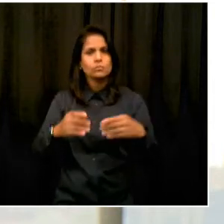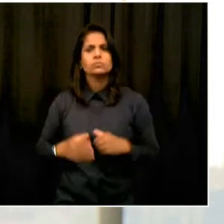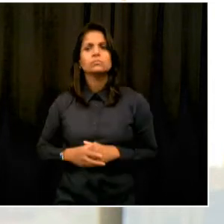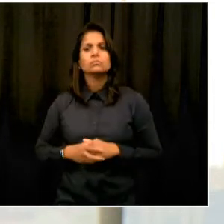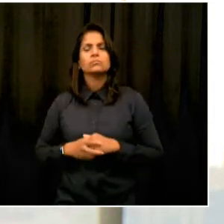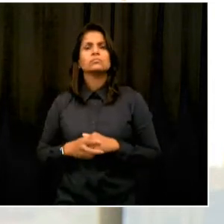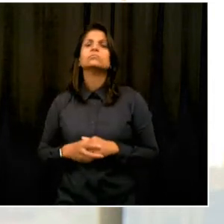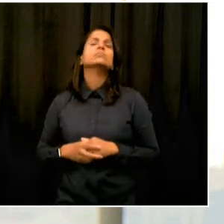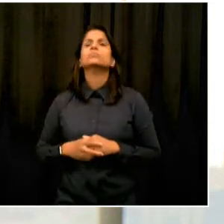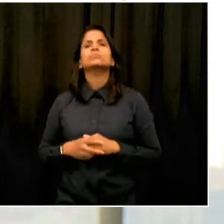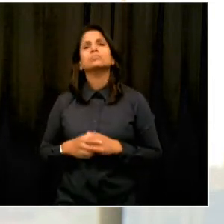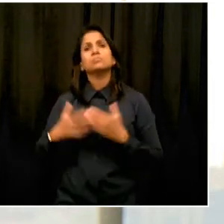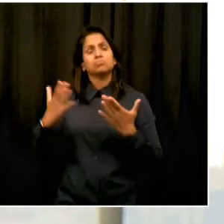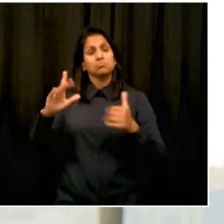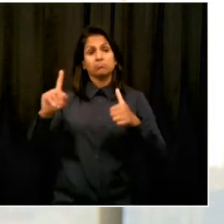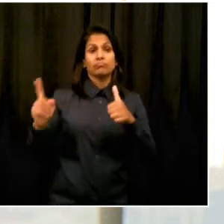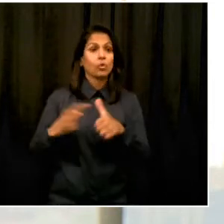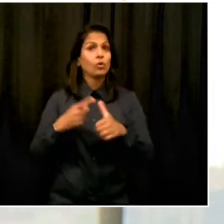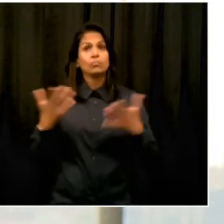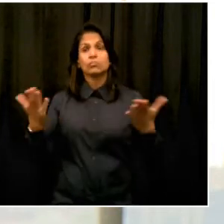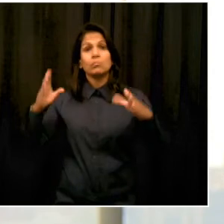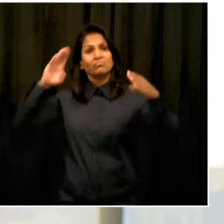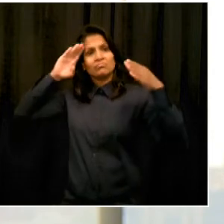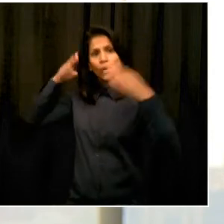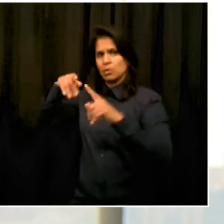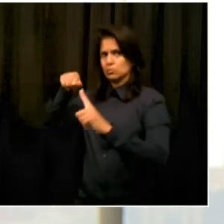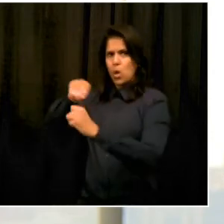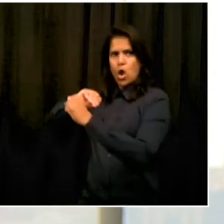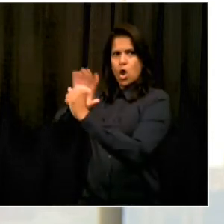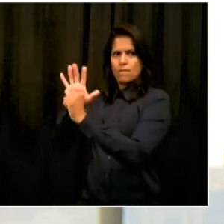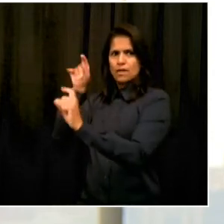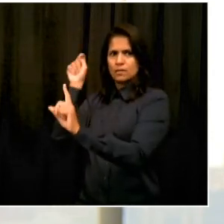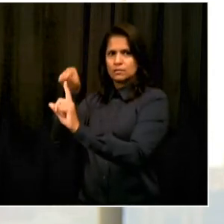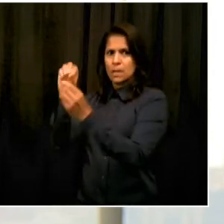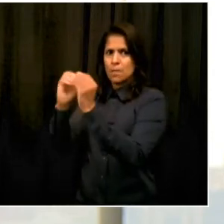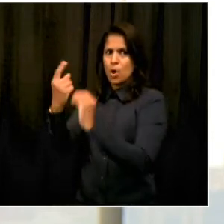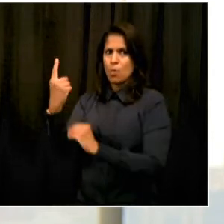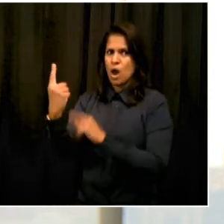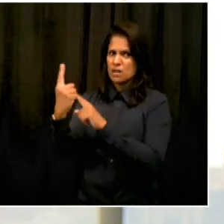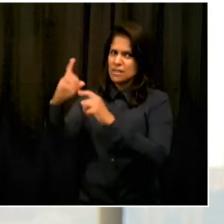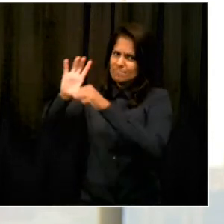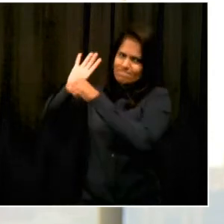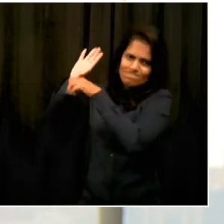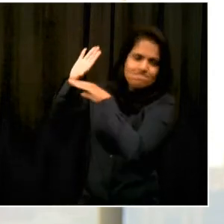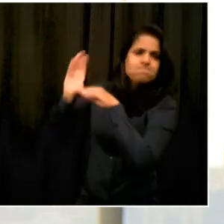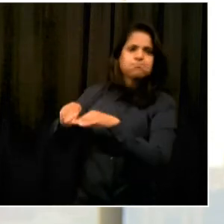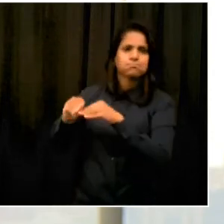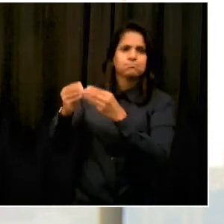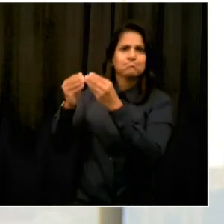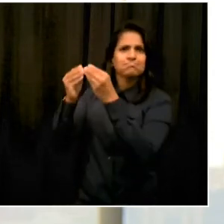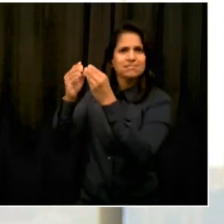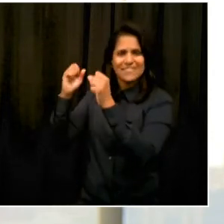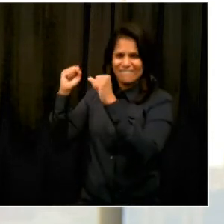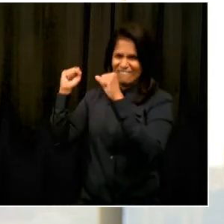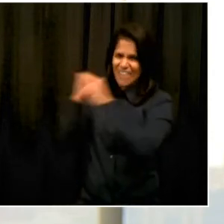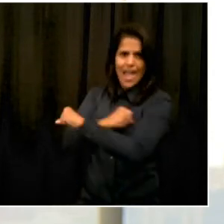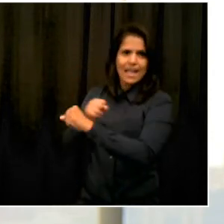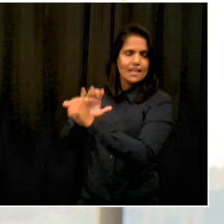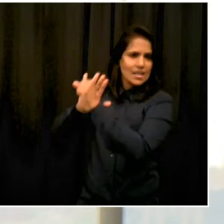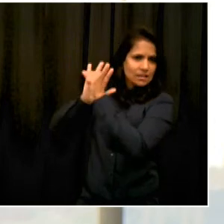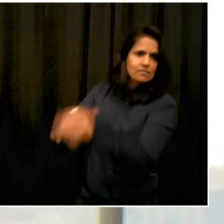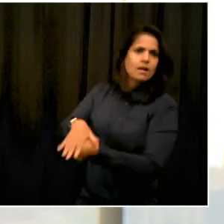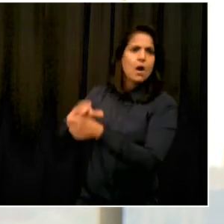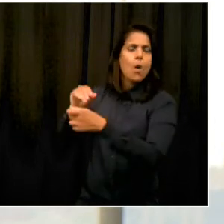COVID for everything else to be possible. And so we must expand our COVID testing. We